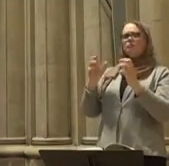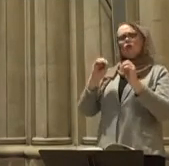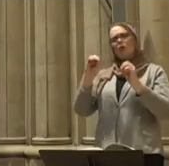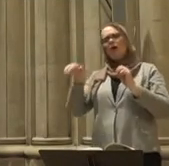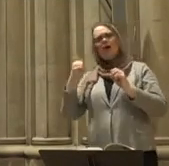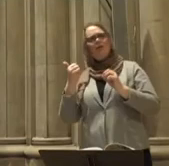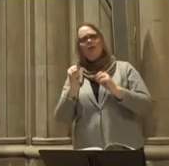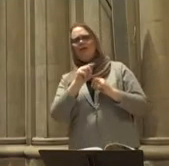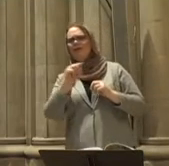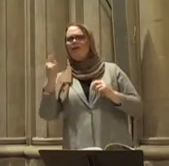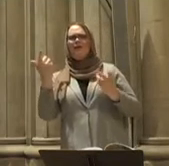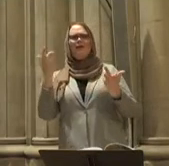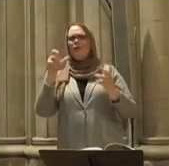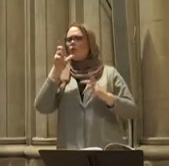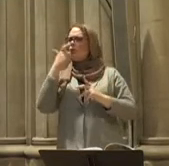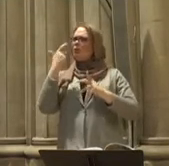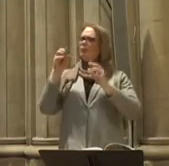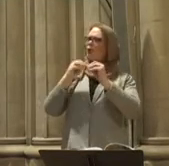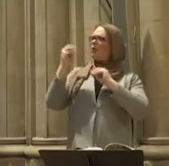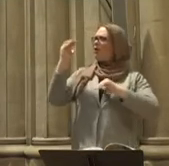Nobody greater than you.